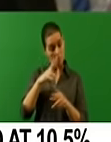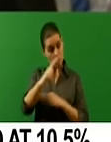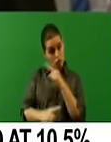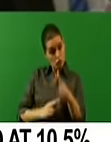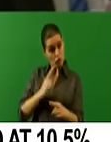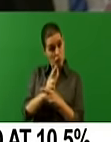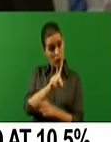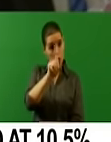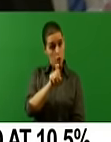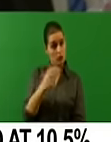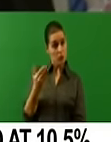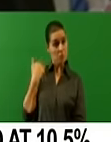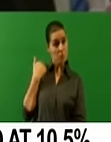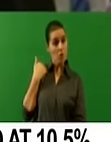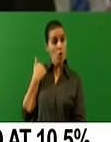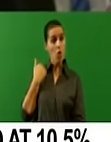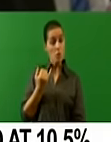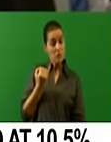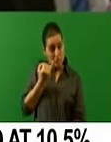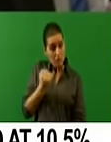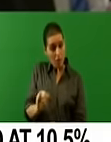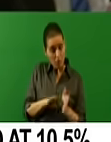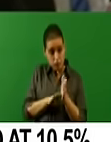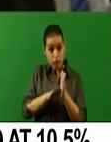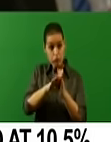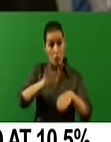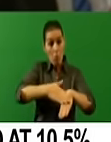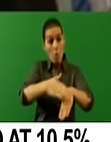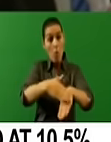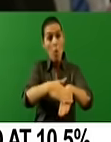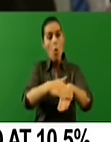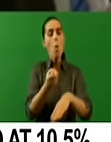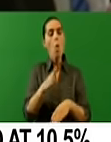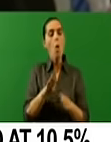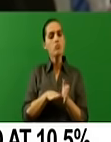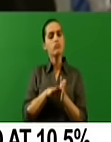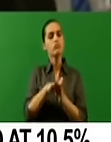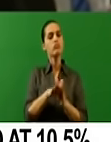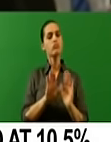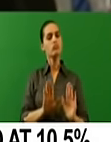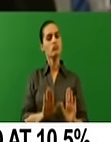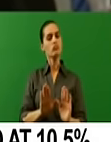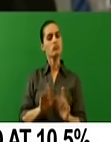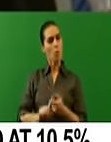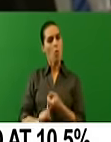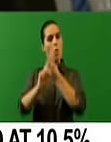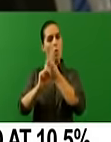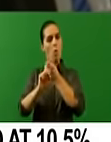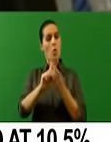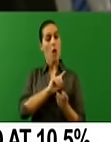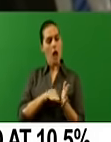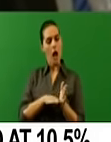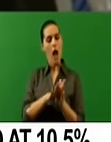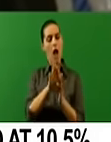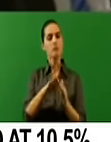are we still in a rate hiking cycle, or did you choose to pause because we've reached the